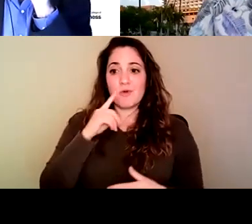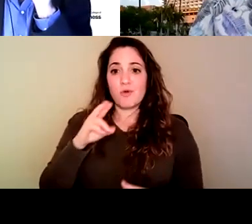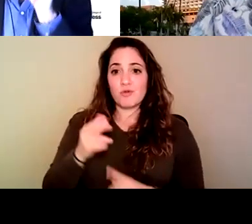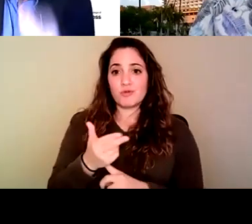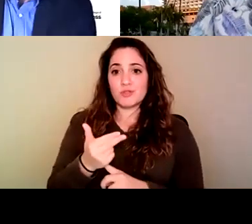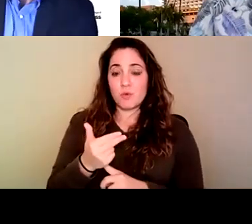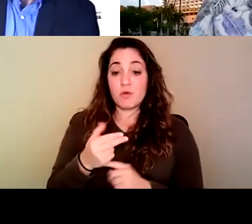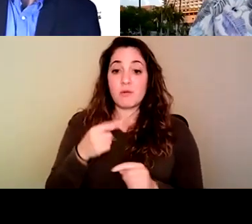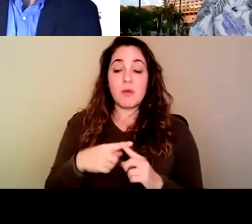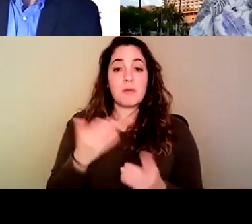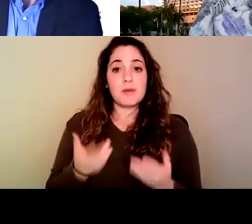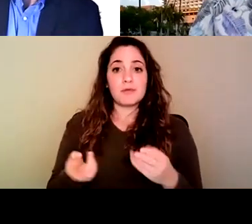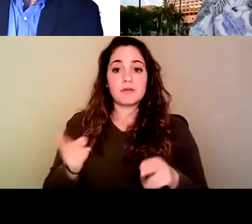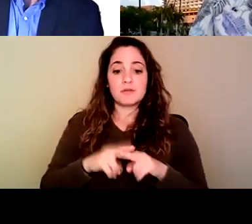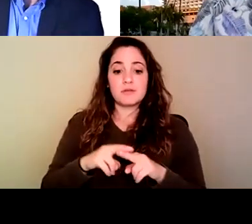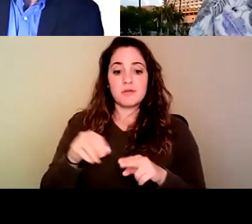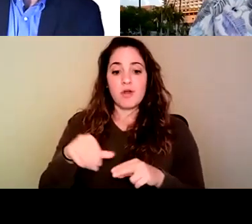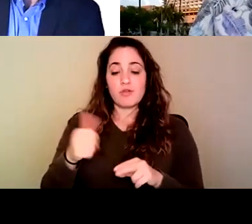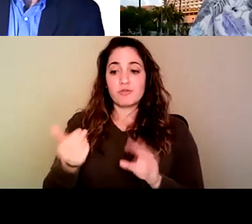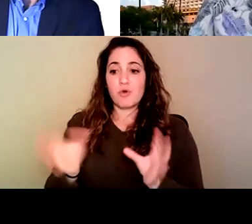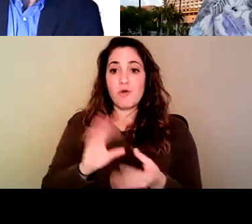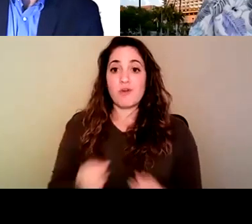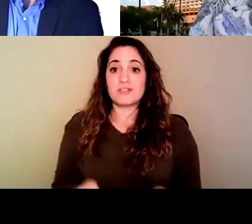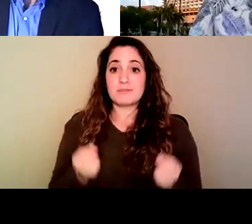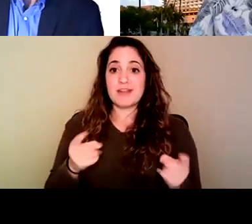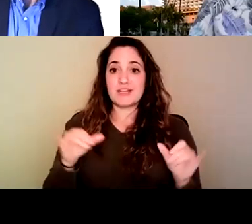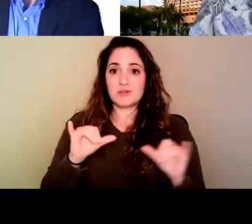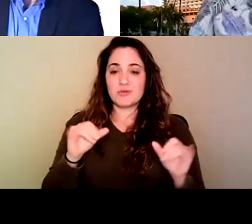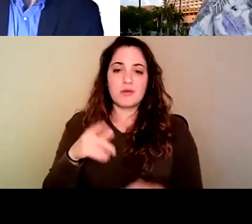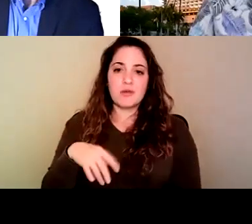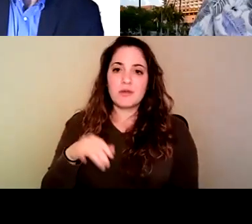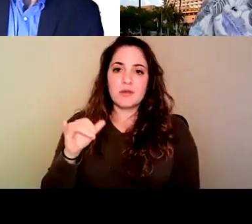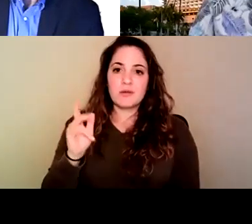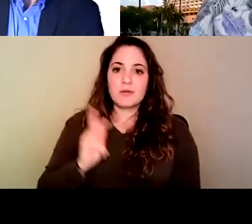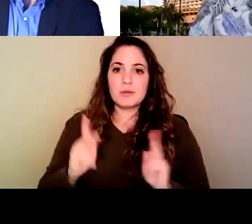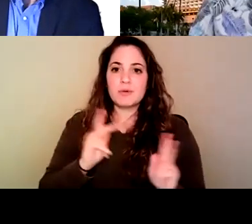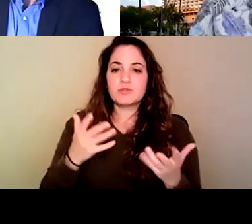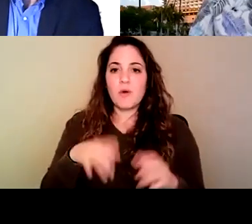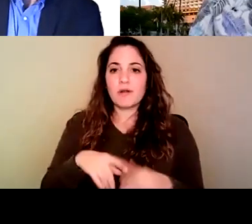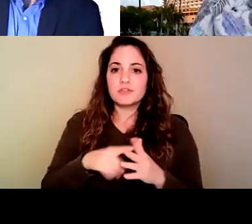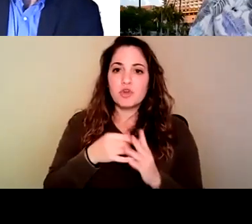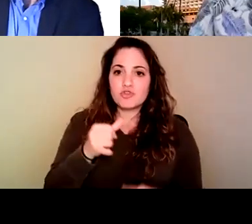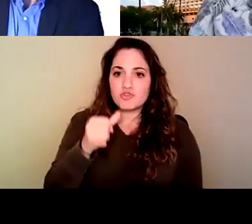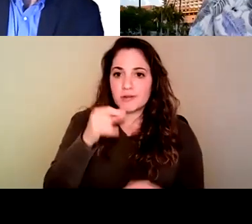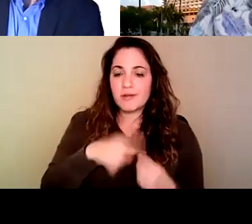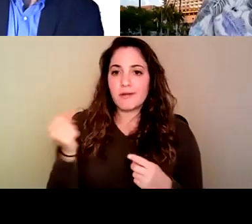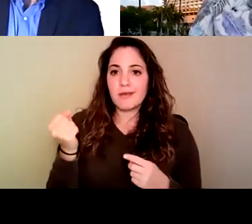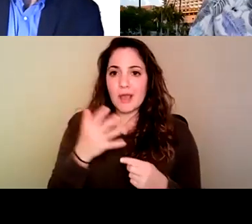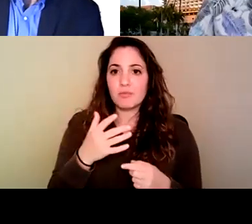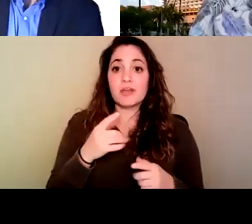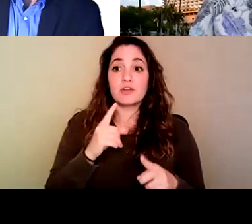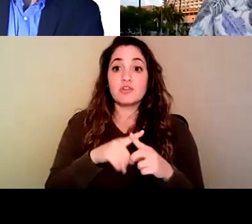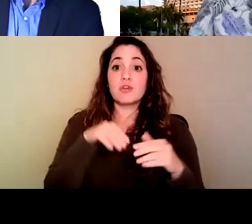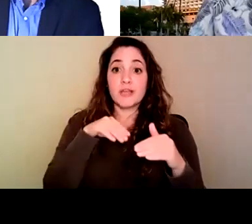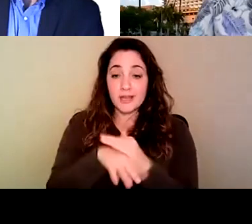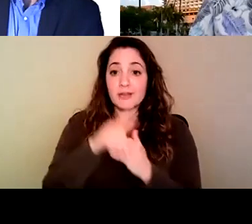potentially increase additional and overall spend, because people don't like to start gambling and drinking until they're checked in. They know they got the room and pack a little bit, freshen up.